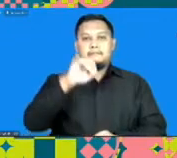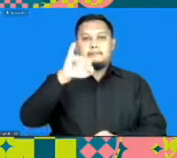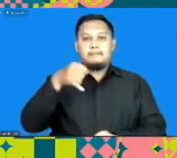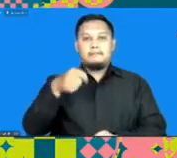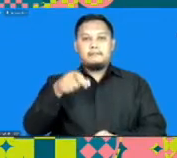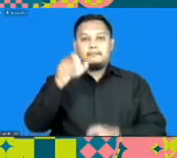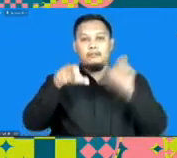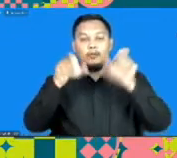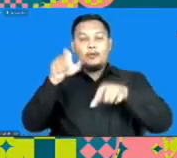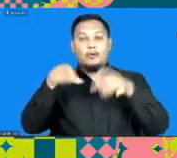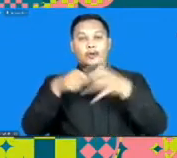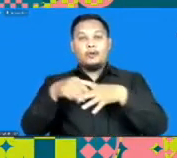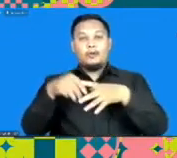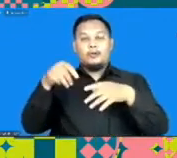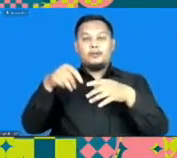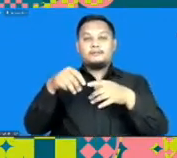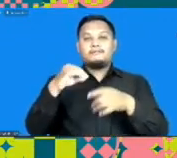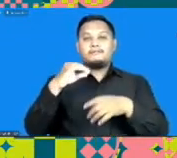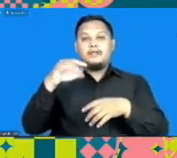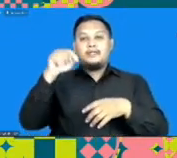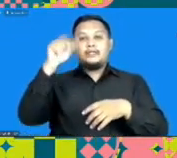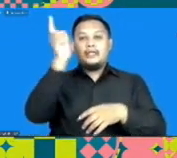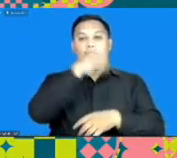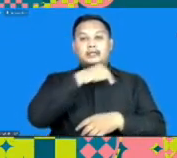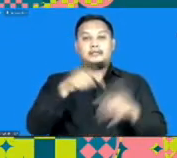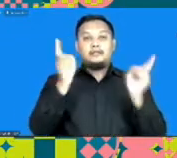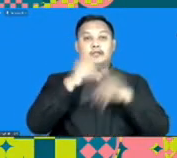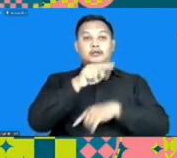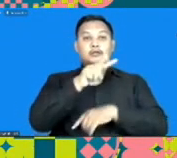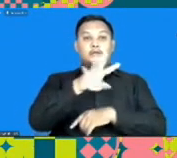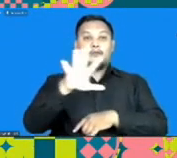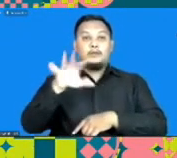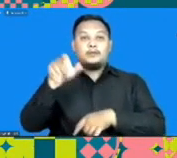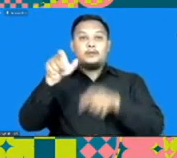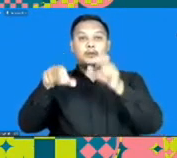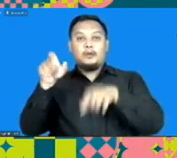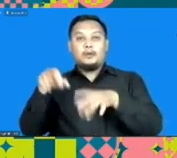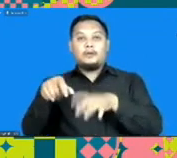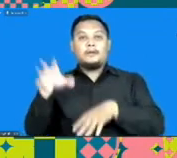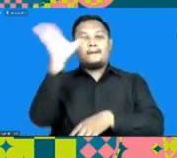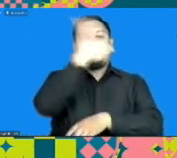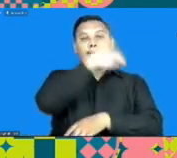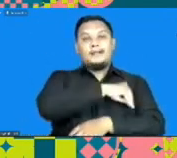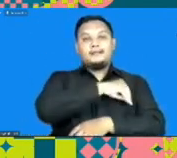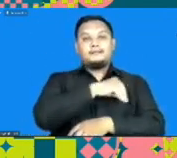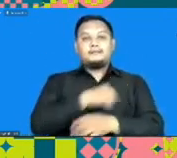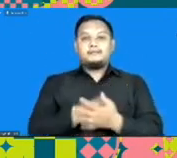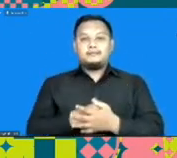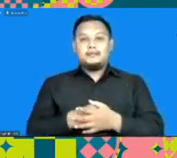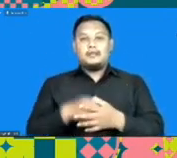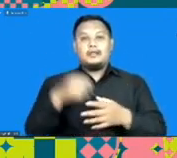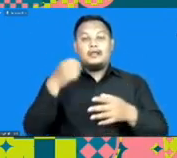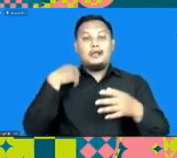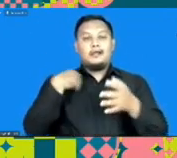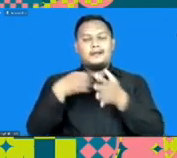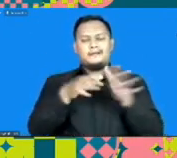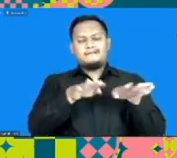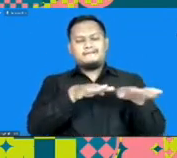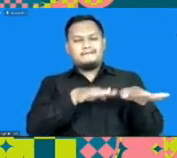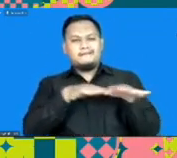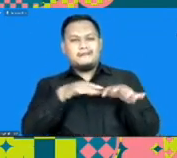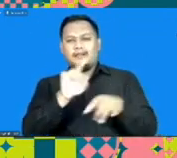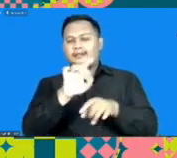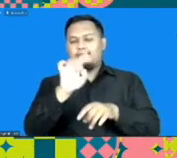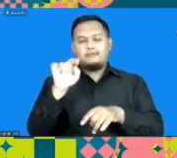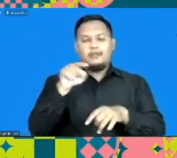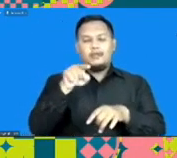and pollution, the problems that they have. All problems, social problems, congestion. You know, environmental congestion. Yeah. It's a very expensive social cost and also corporate cost